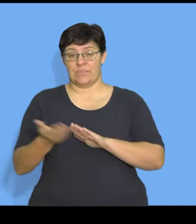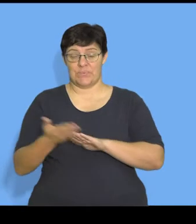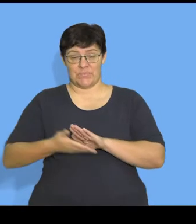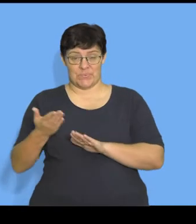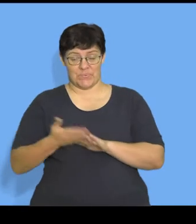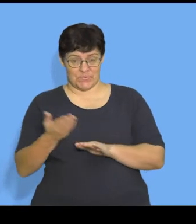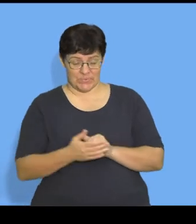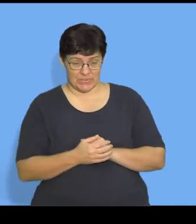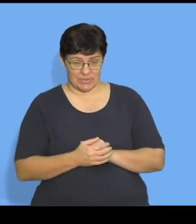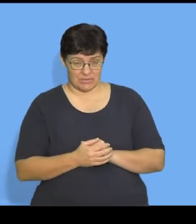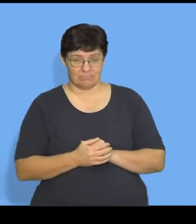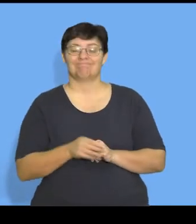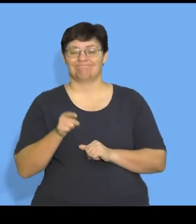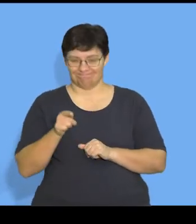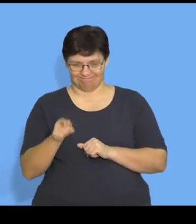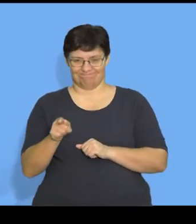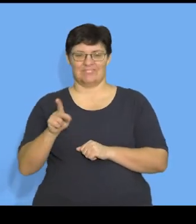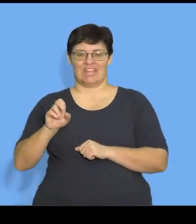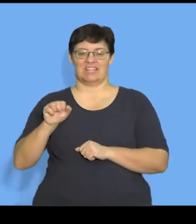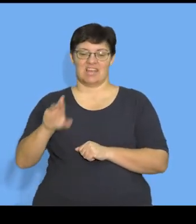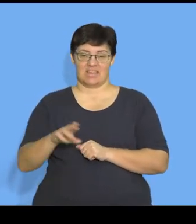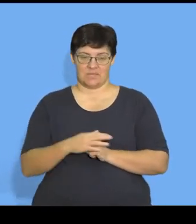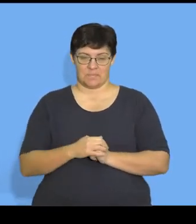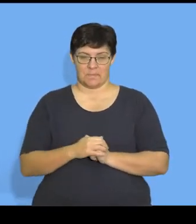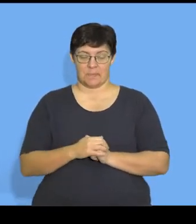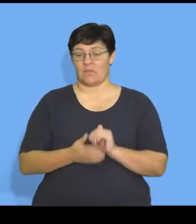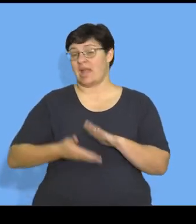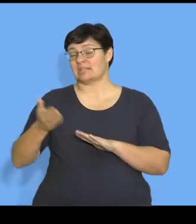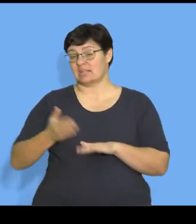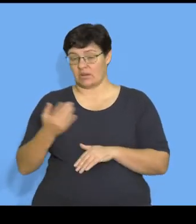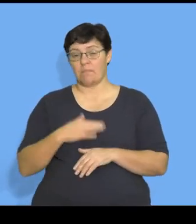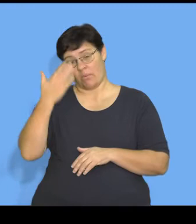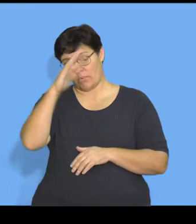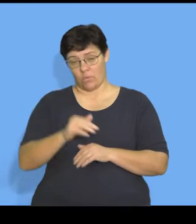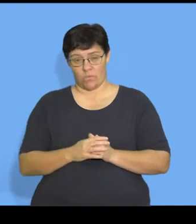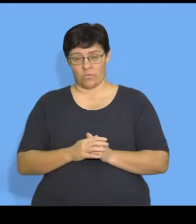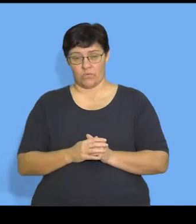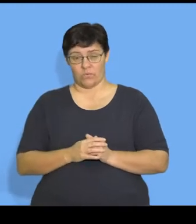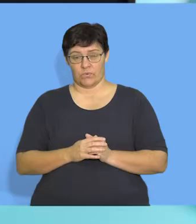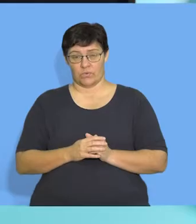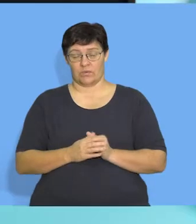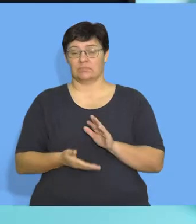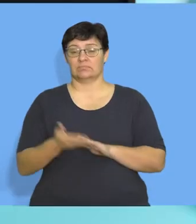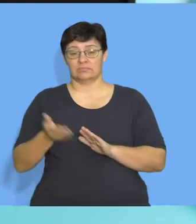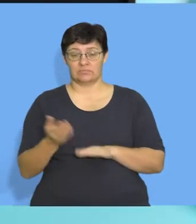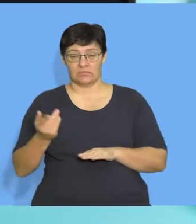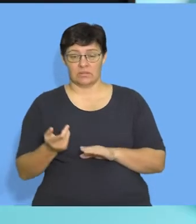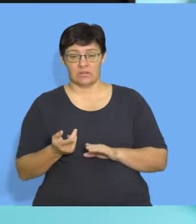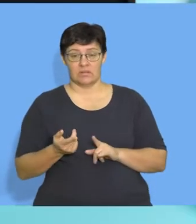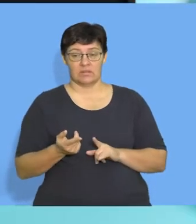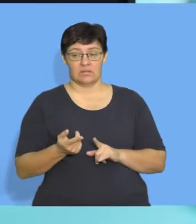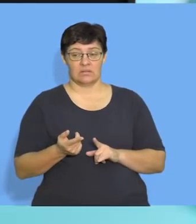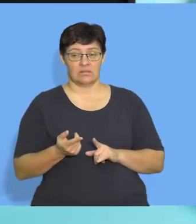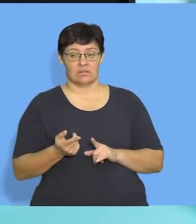Acceleration, absolutely a vector. Acceleration, I need to know whether the acceleration is causing